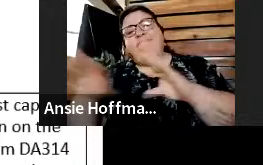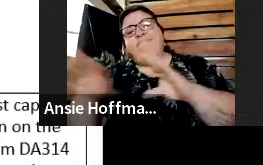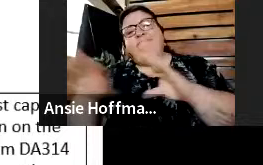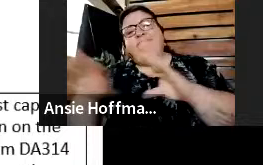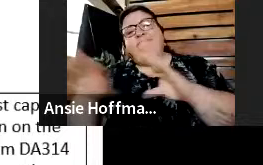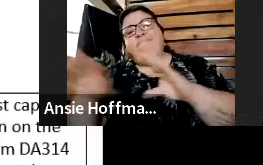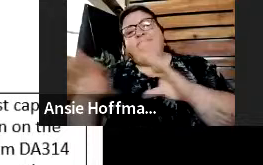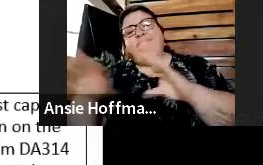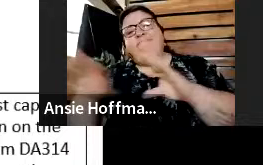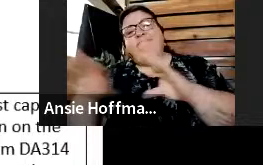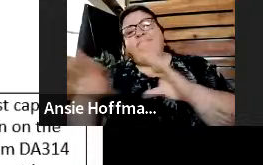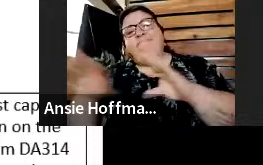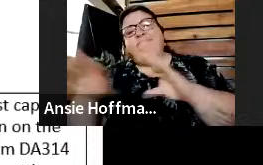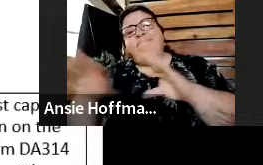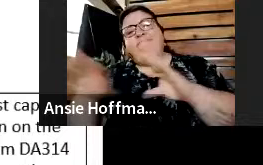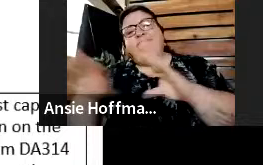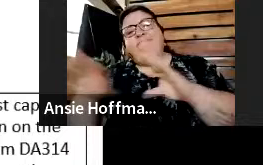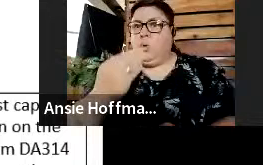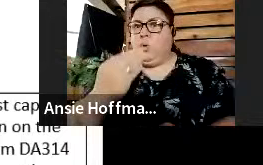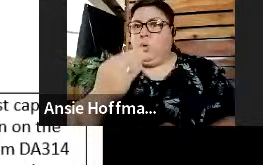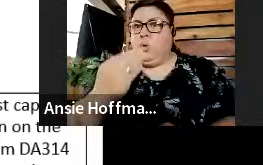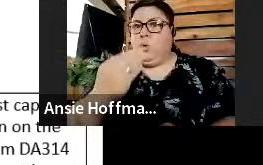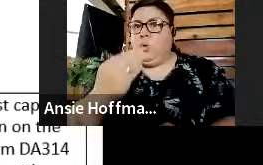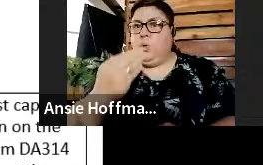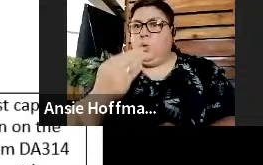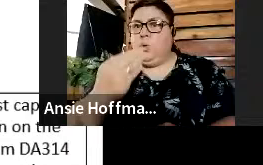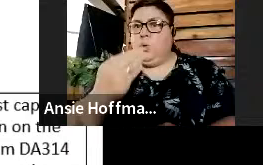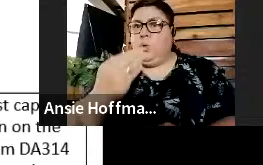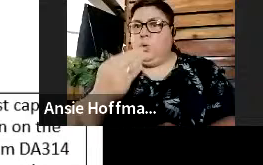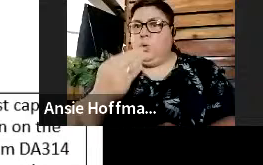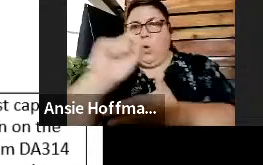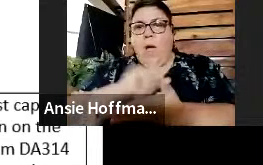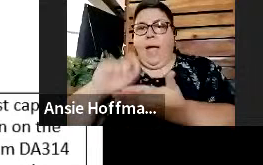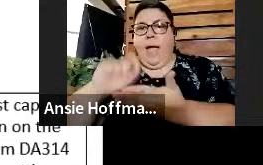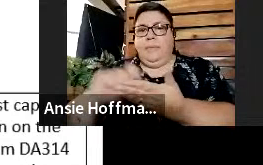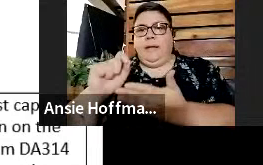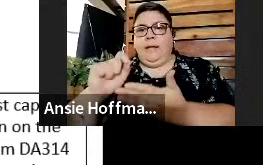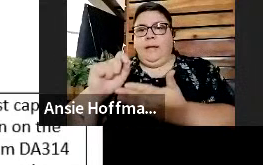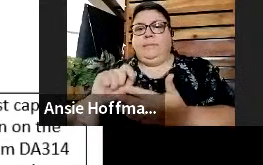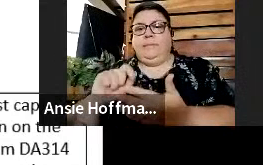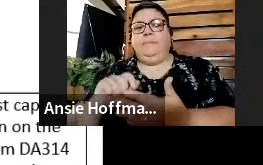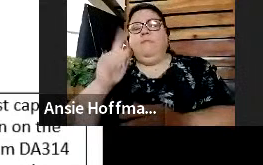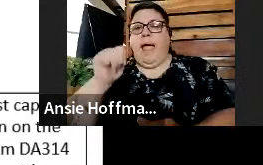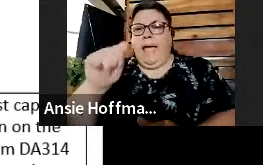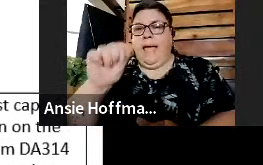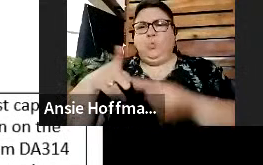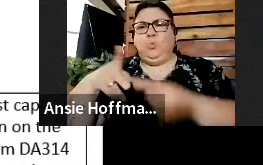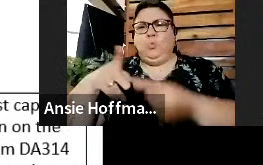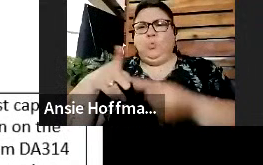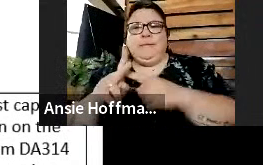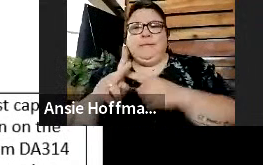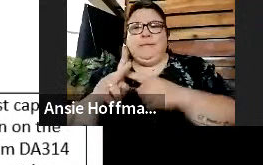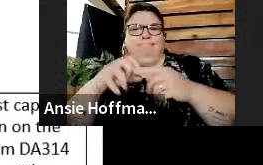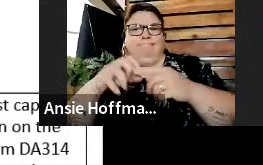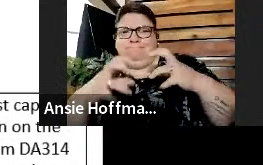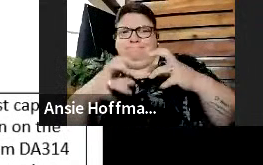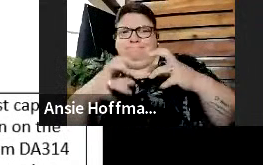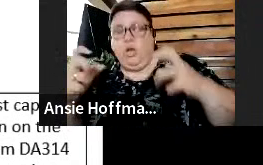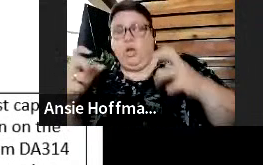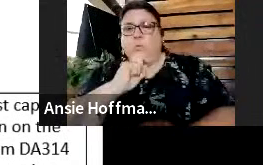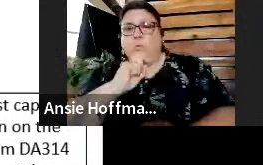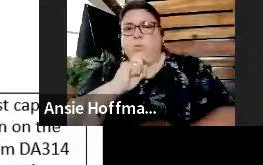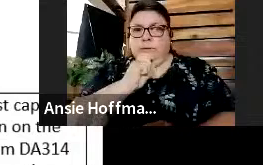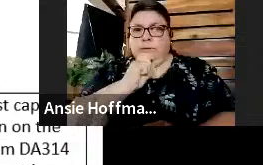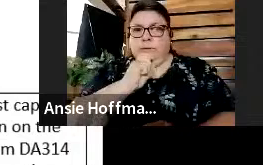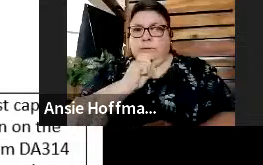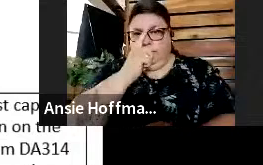your application using the HS principle and tools, as my colleague has already explained,